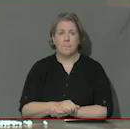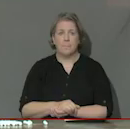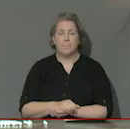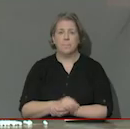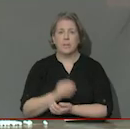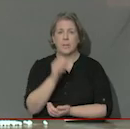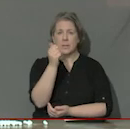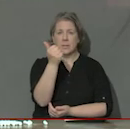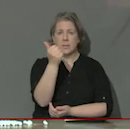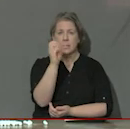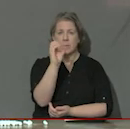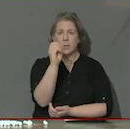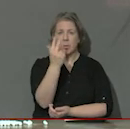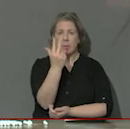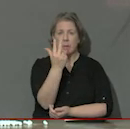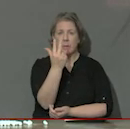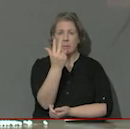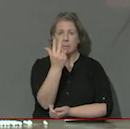608.